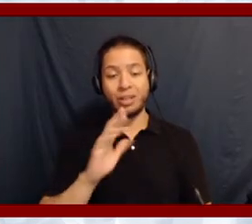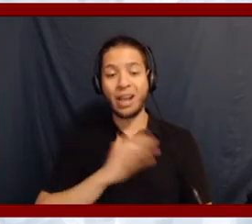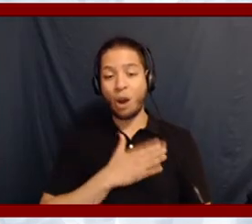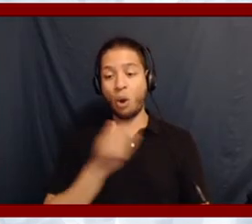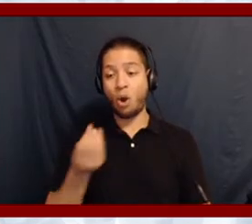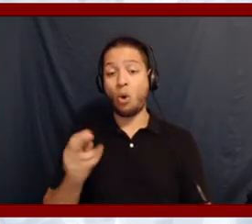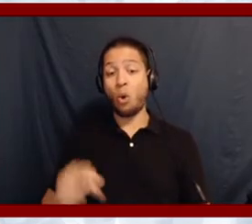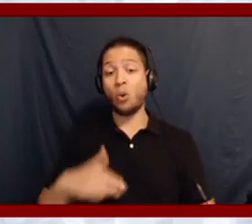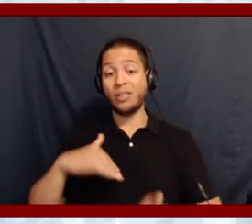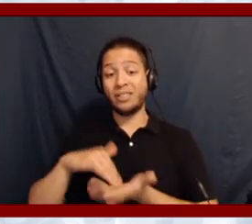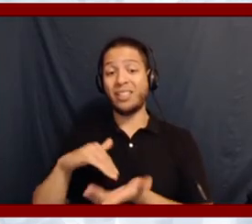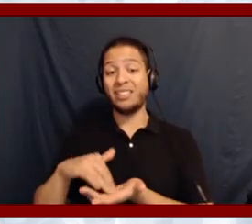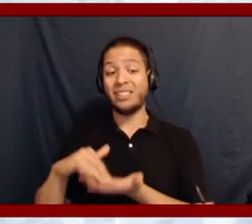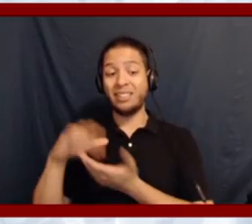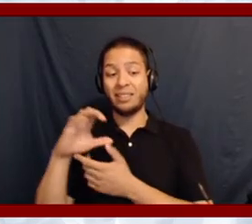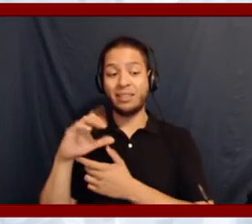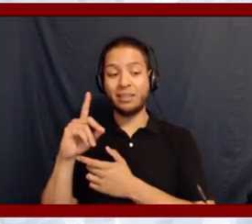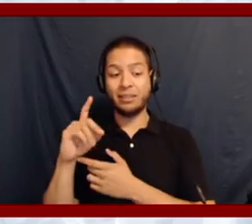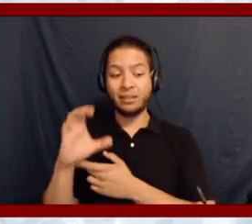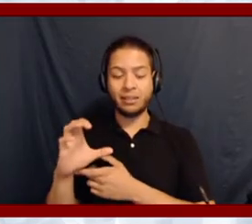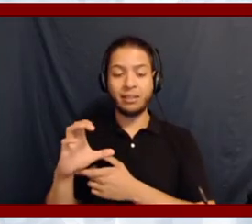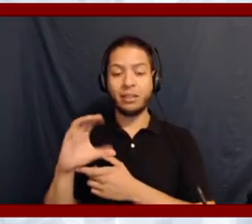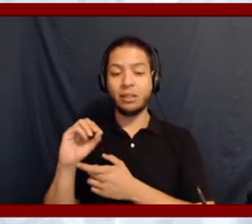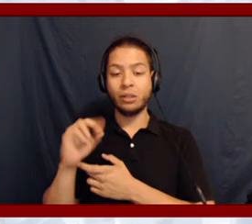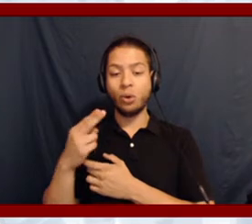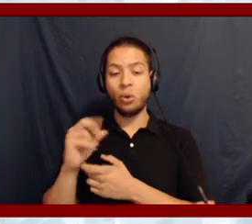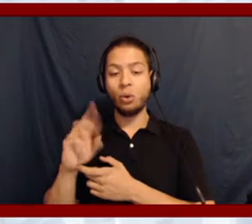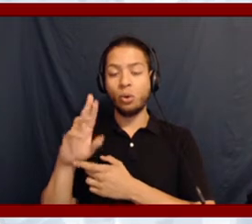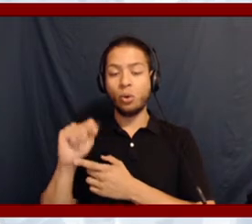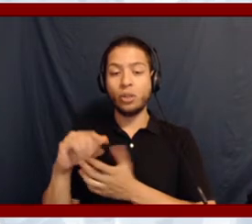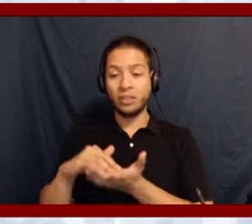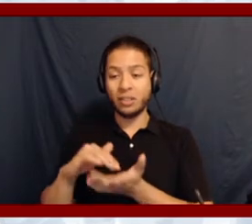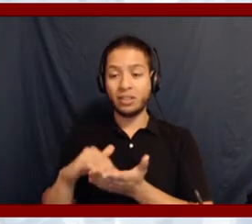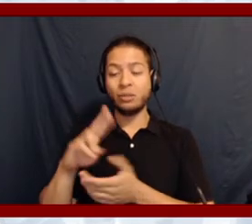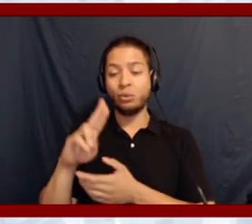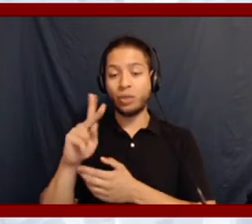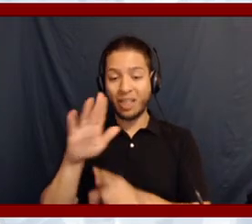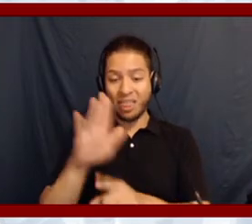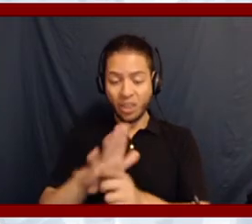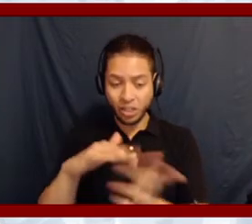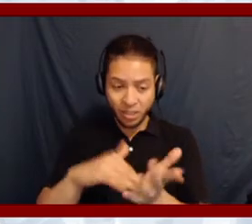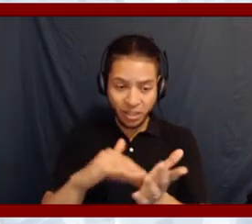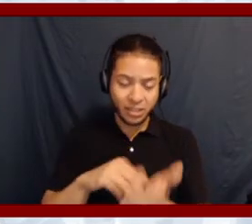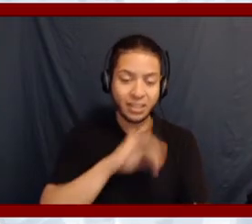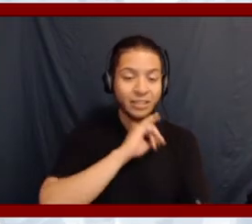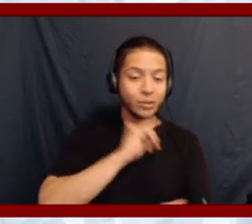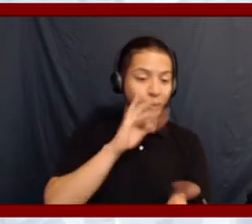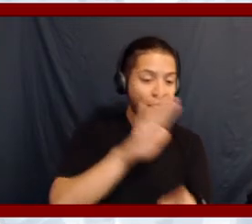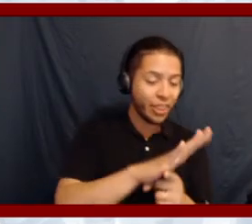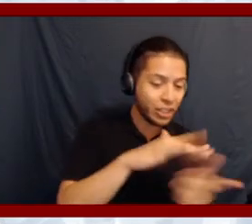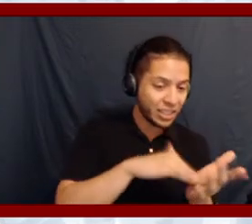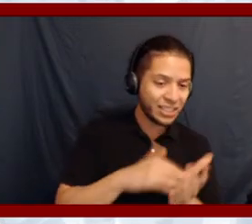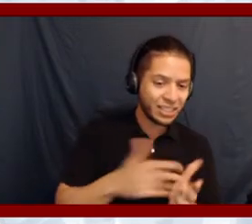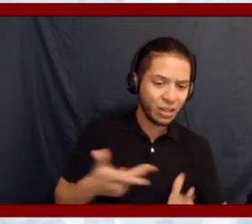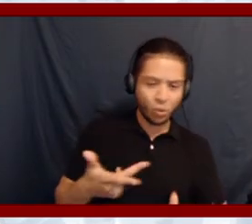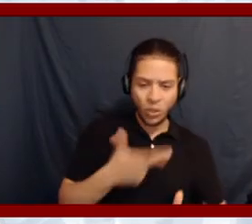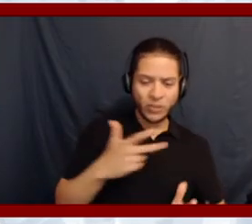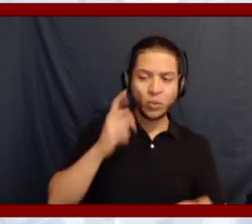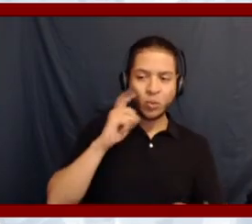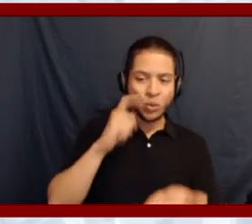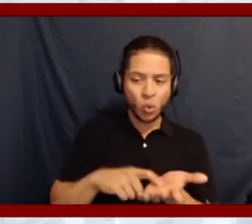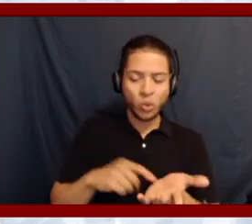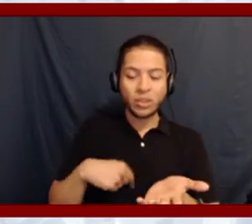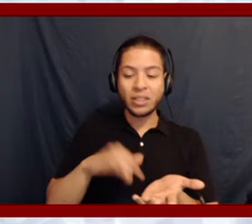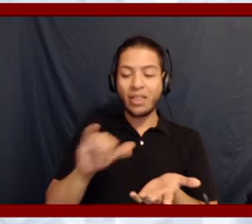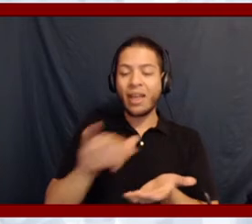cohort studies, and a number of studies in the UK and in Israel, that the durability, duration of protection wanes